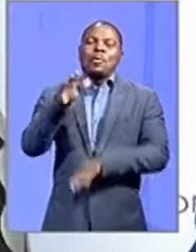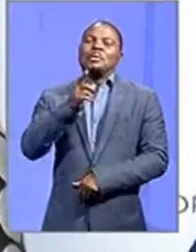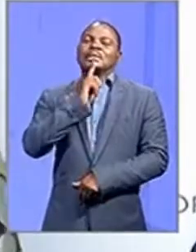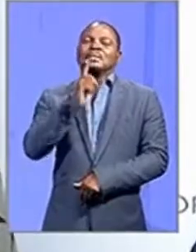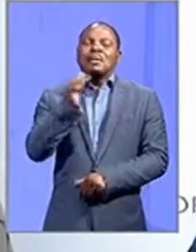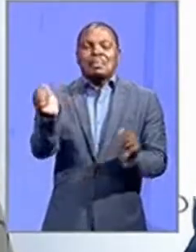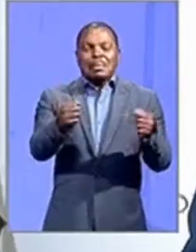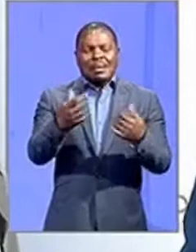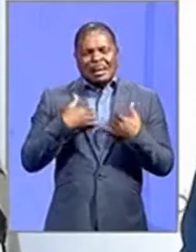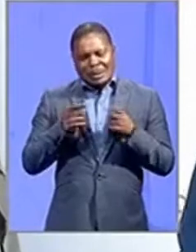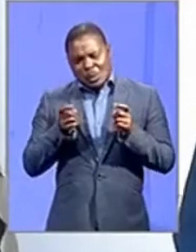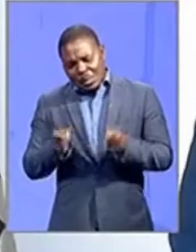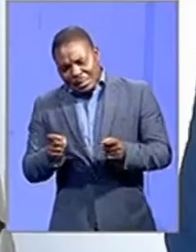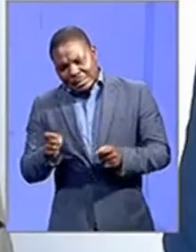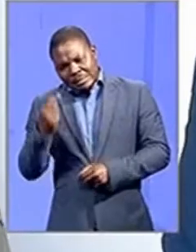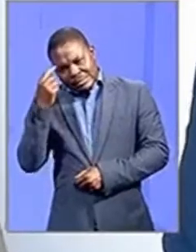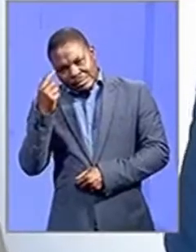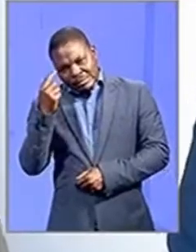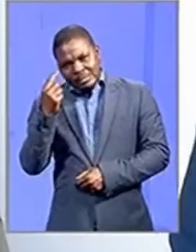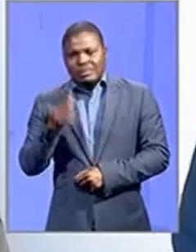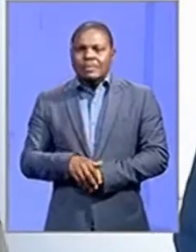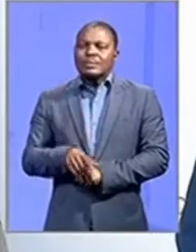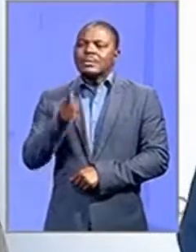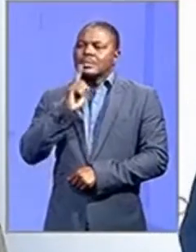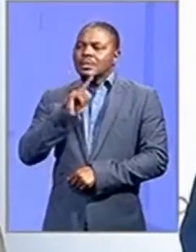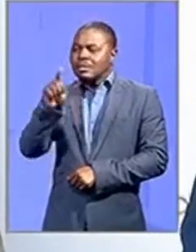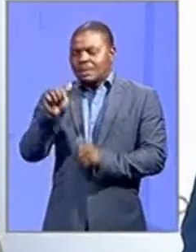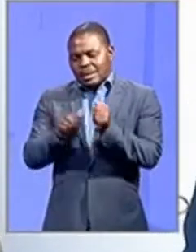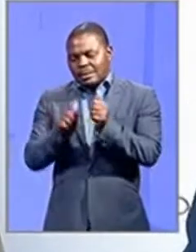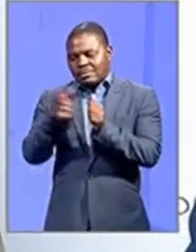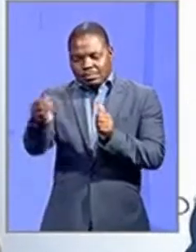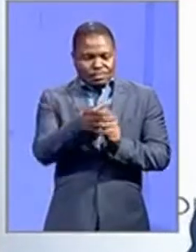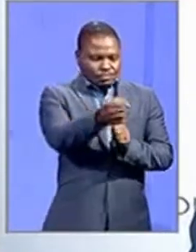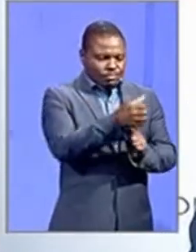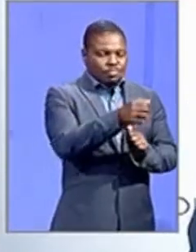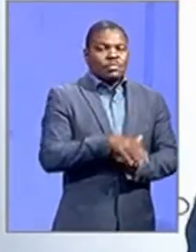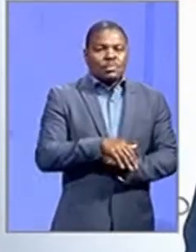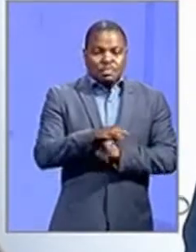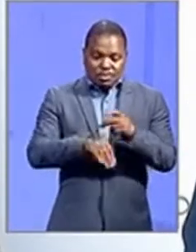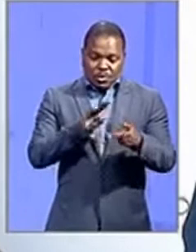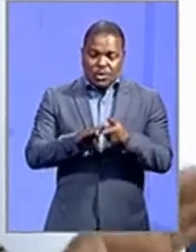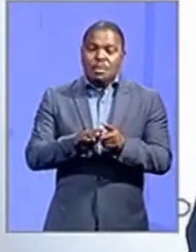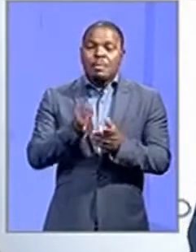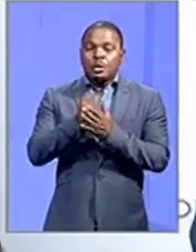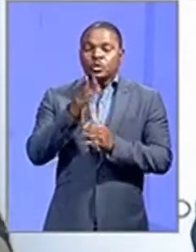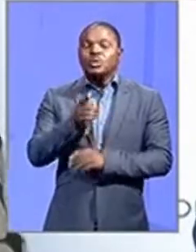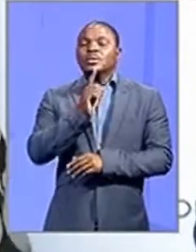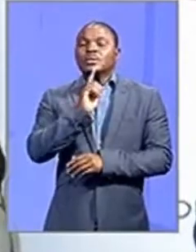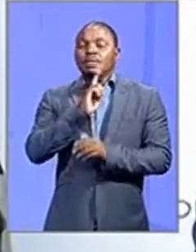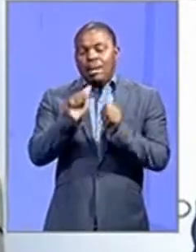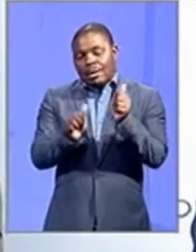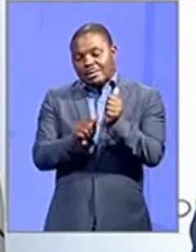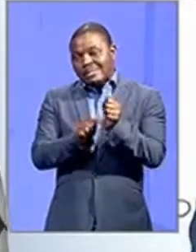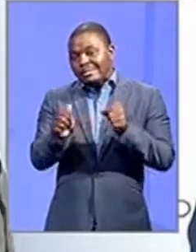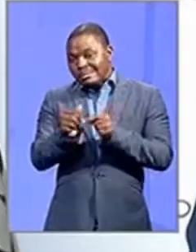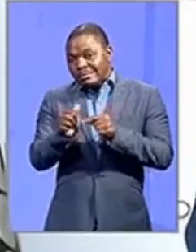why I have to quickly get Treasury to help me with the teacher assistants, to make sure that we have teacher assistants who can help them